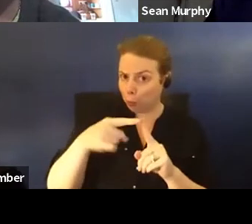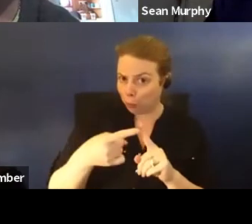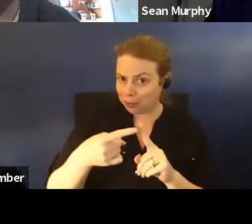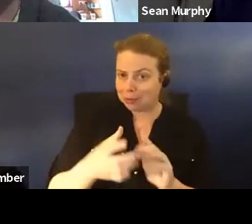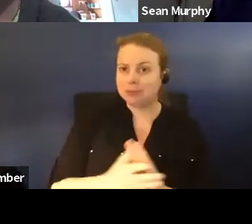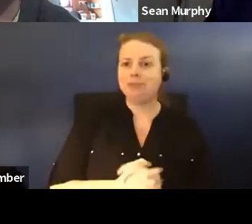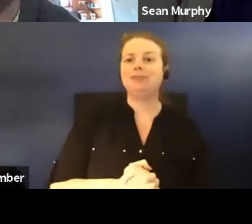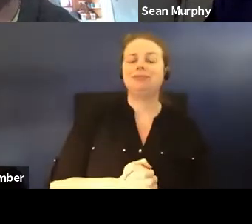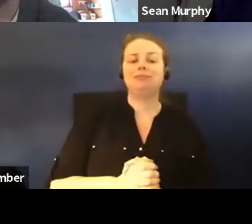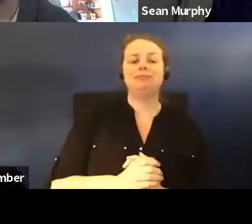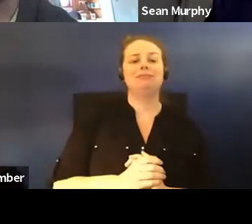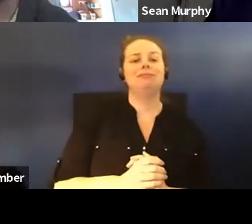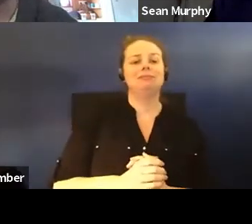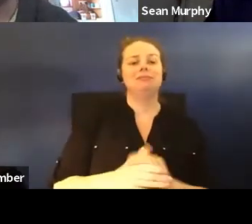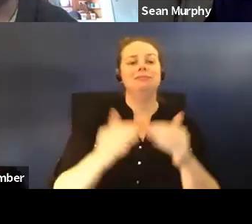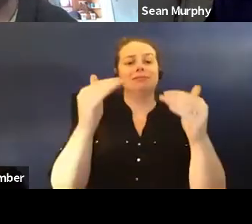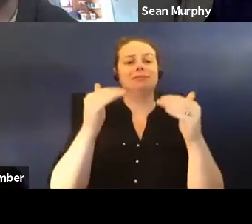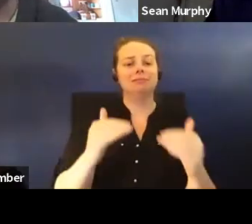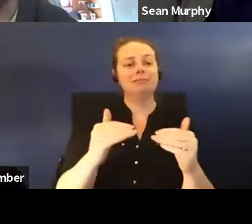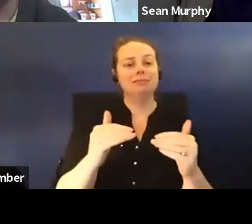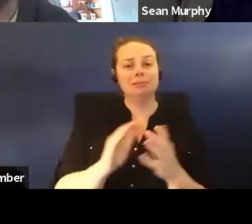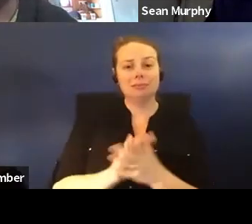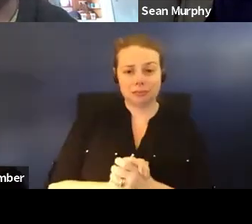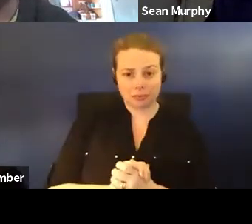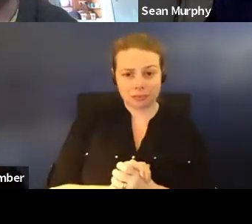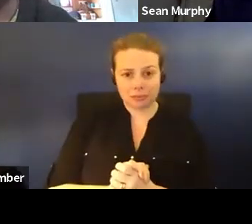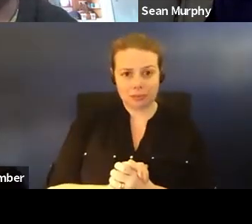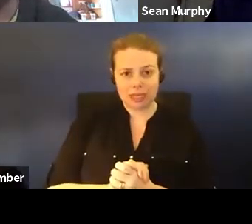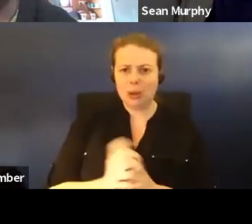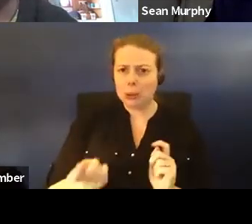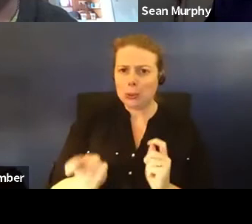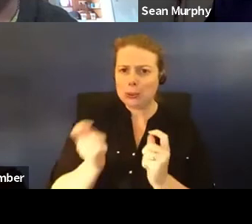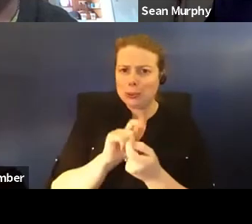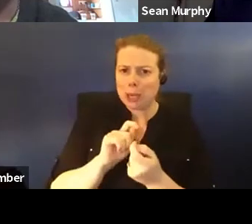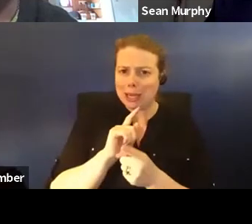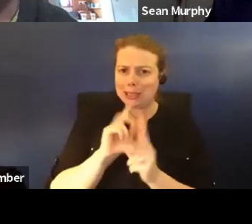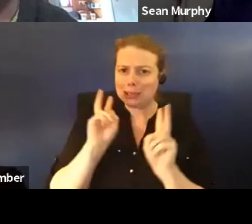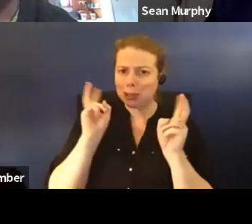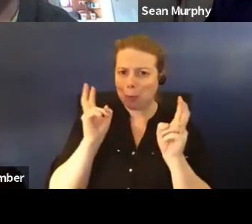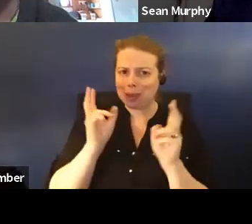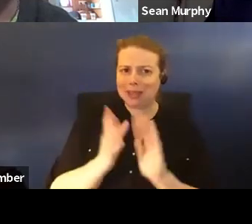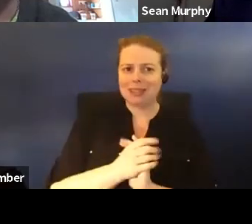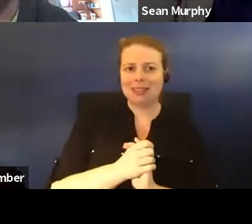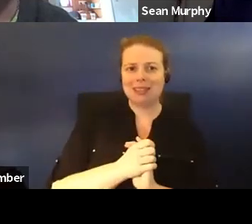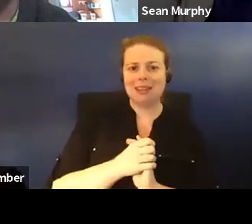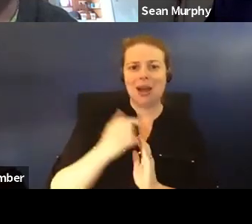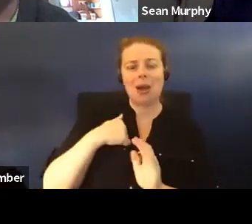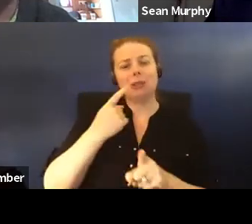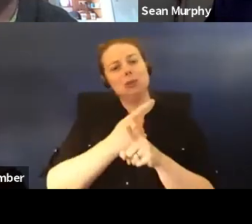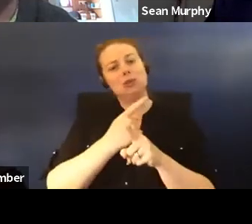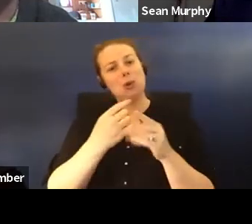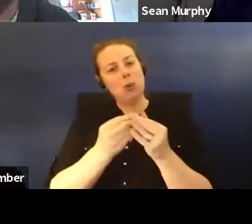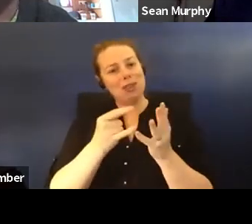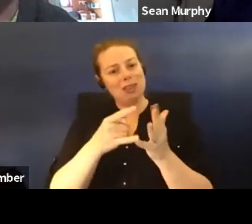We're going to spend the next 6 or 7 minutes switching gears a bit, and I'm going to have a bit of a chat with Sean